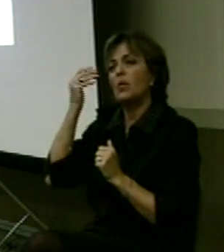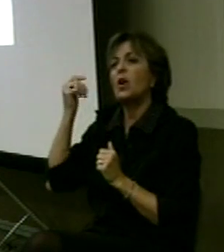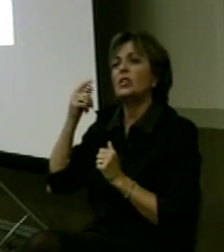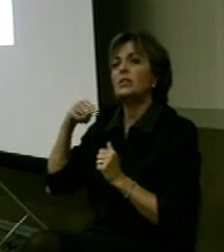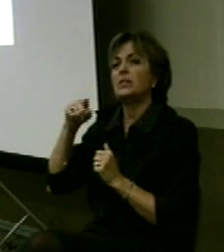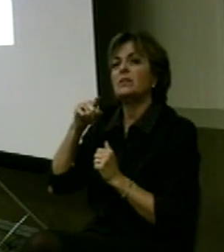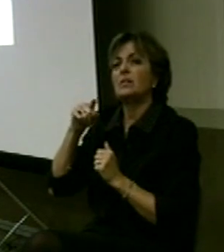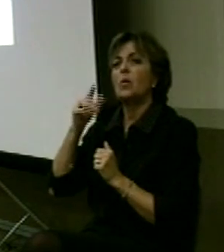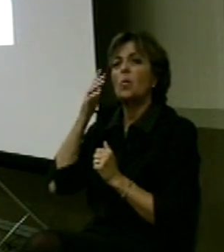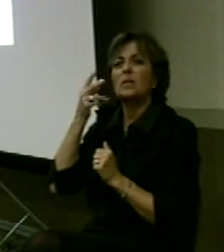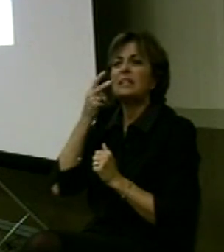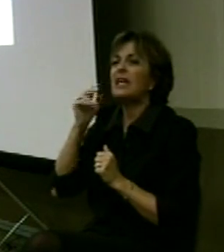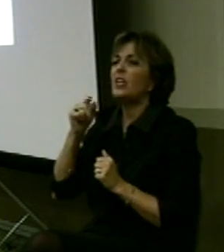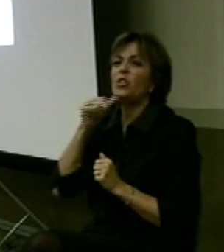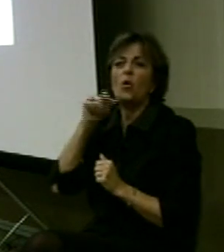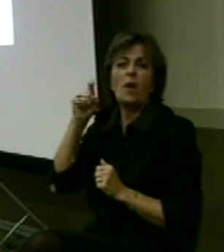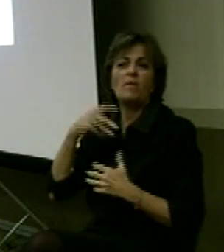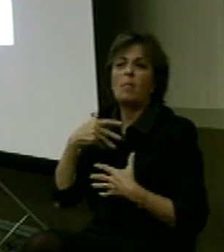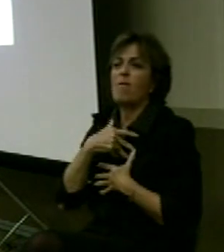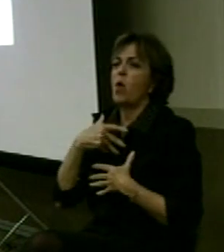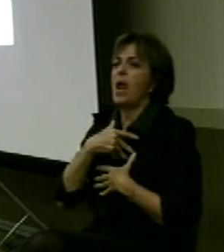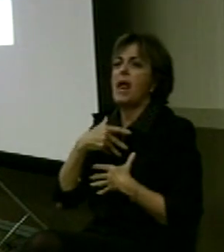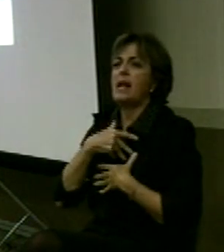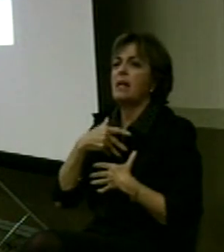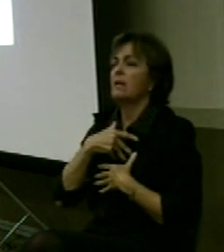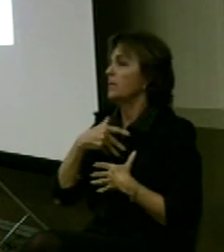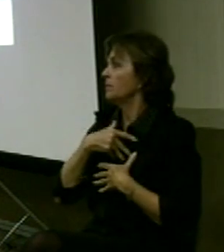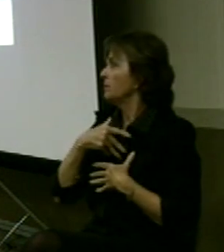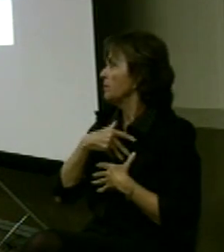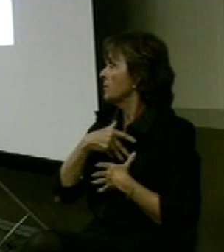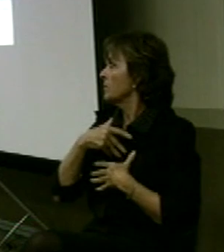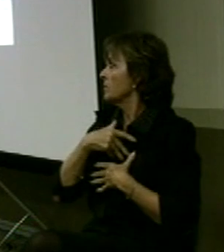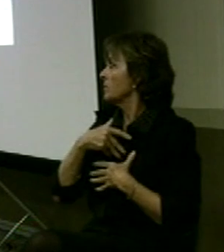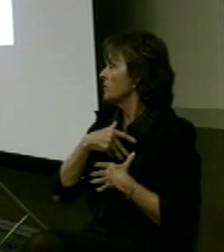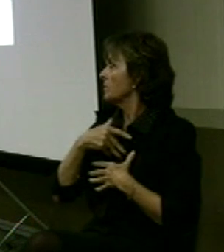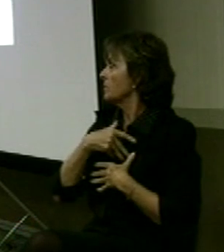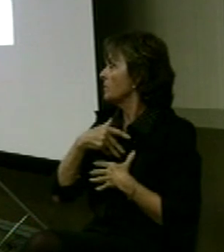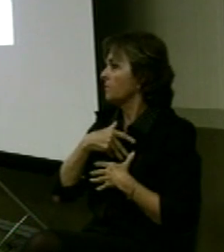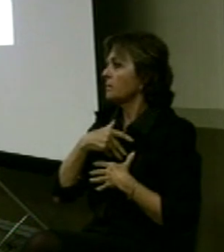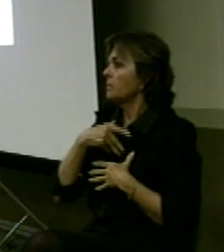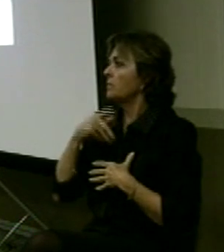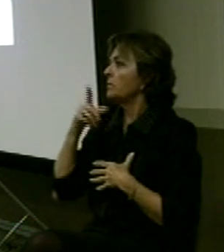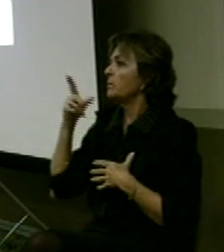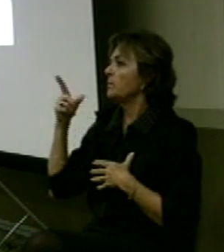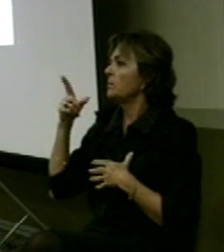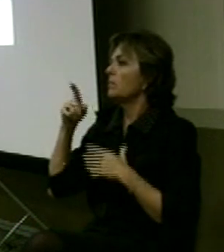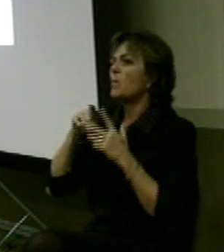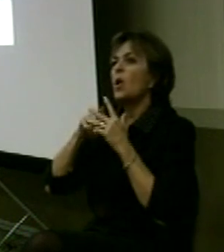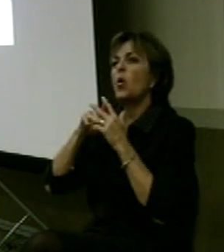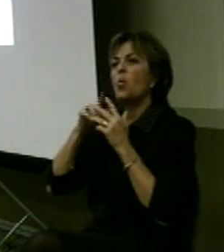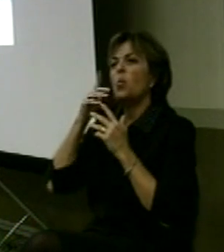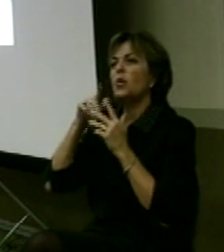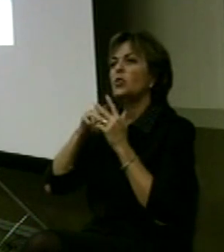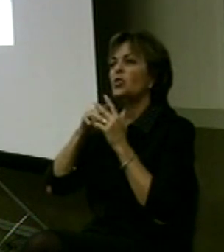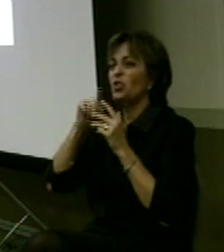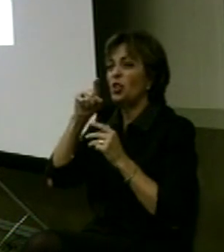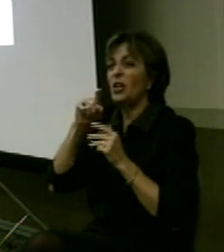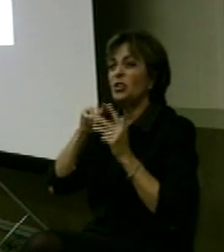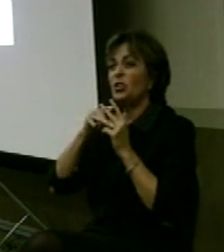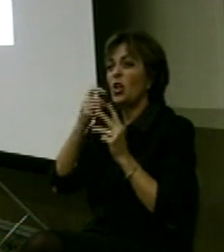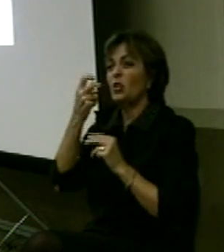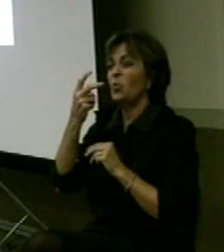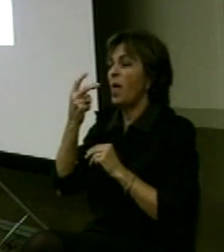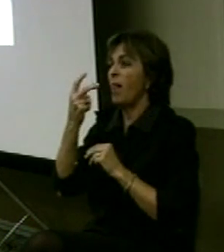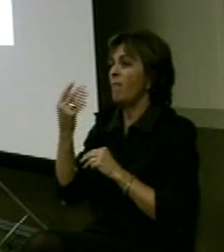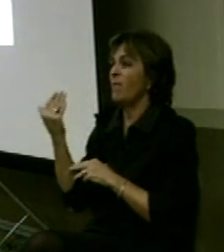it, because I want you to see this not something you should be afraid of. What time are they? We usually start about